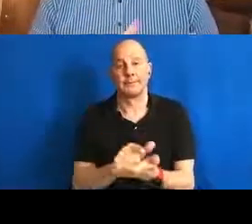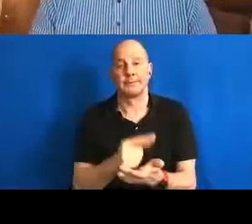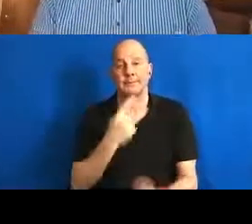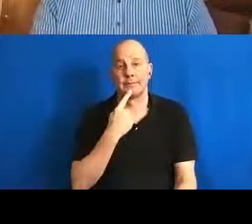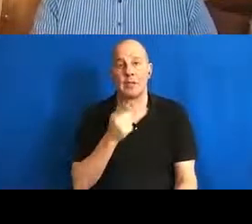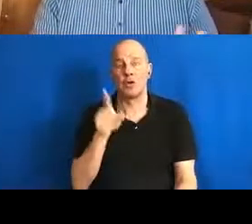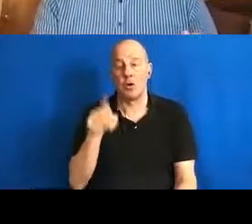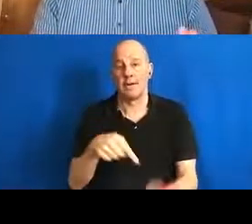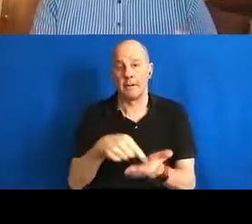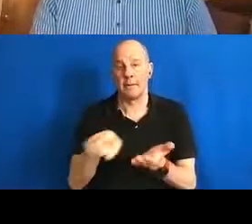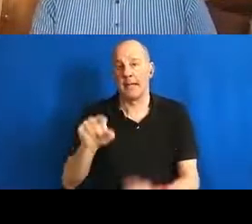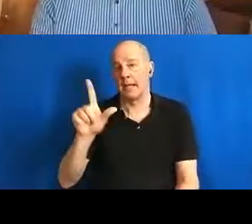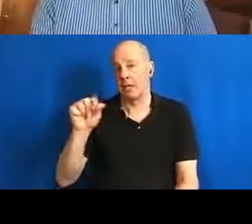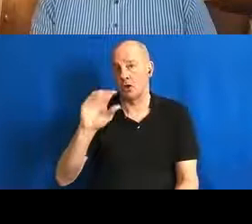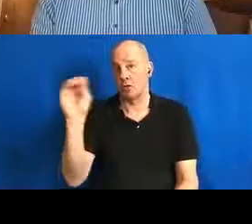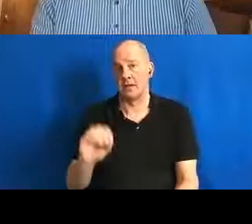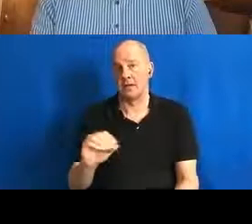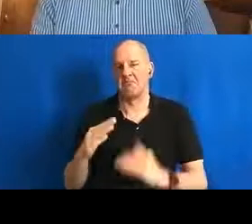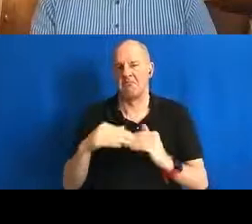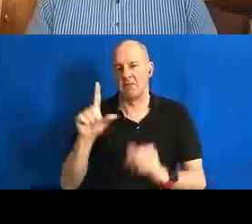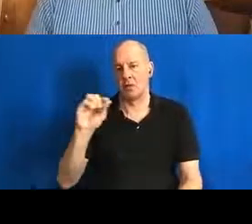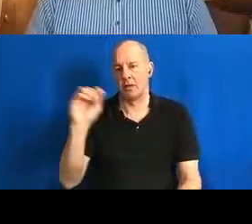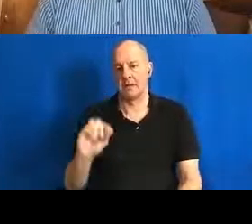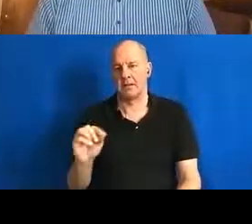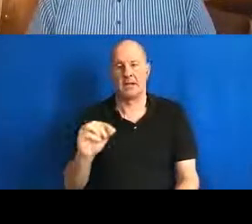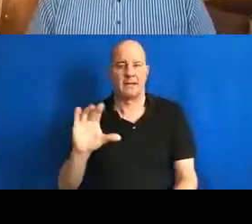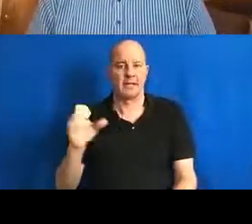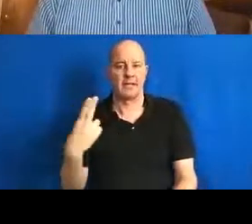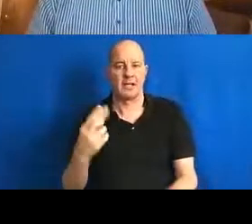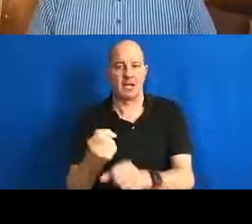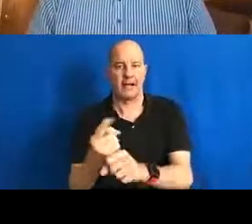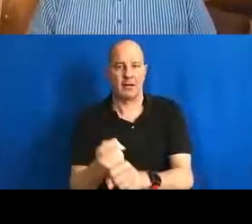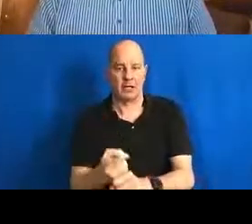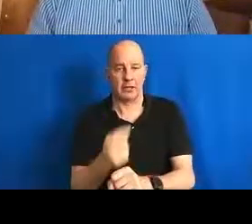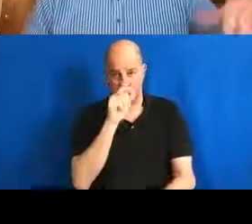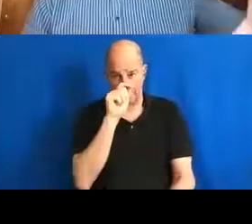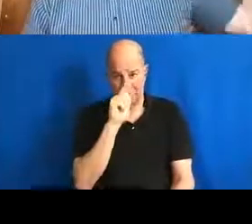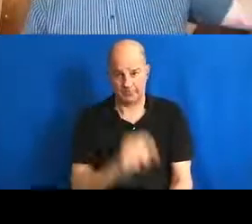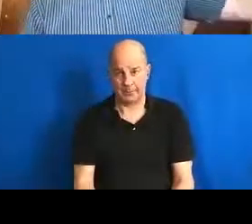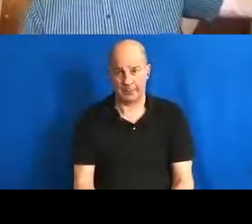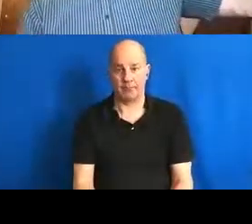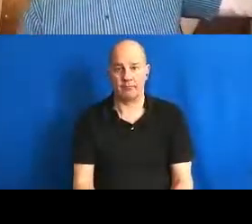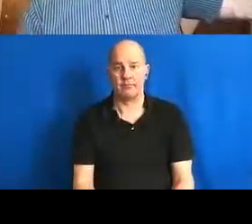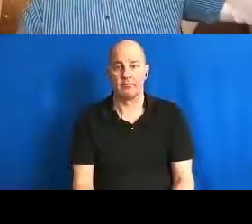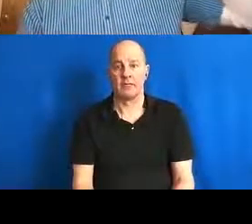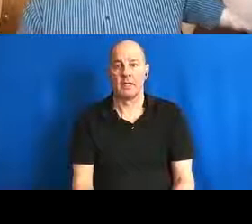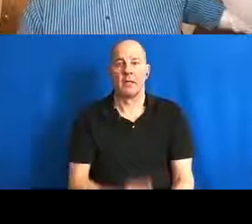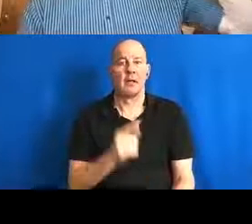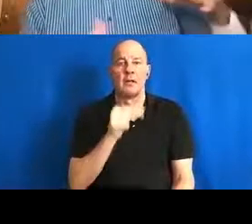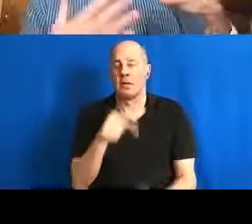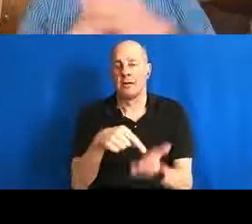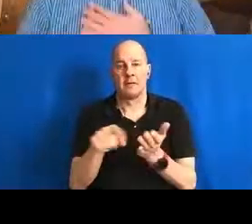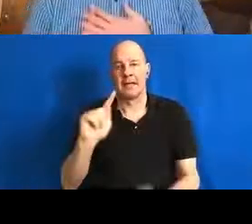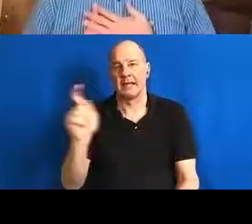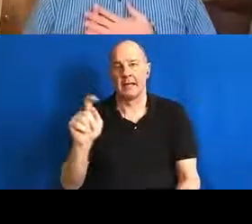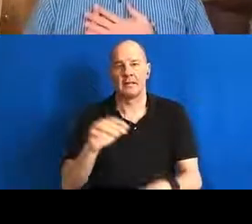out 20%, at least 20% in cash every year. And that's because you're not going to have to pay taxes on the entity